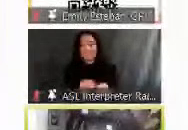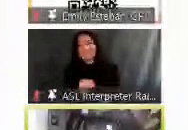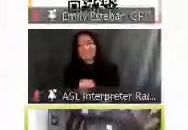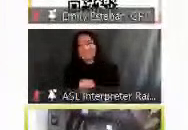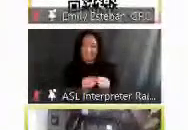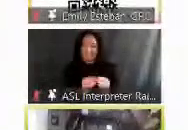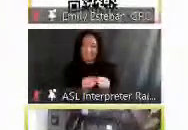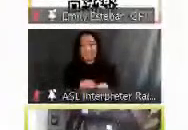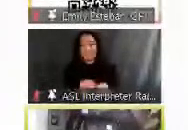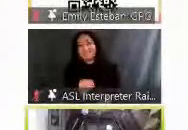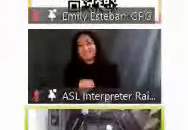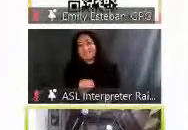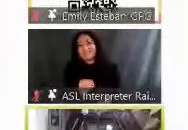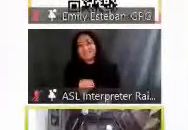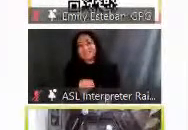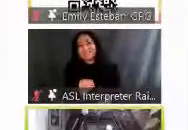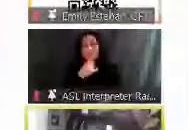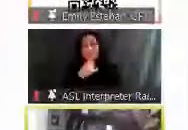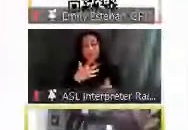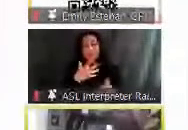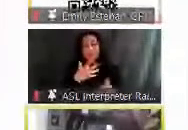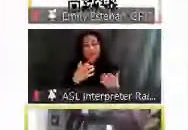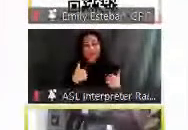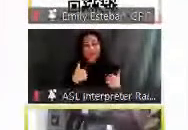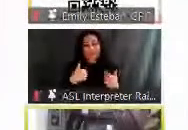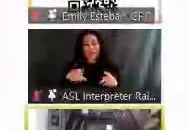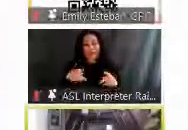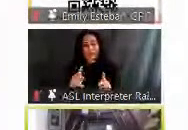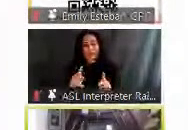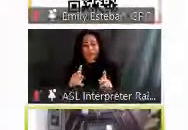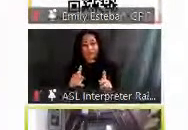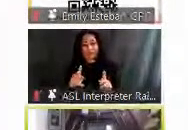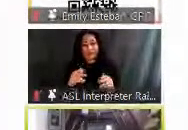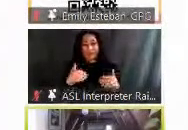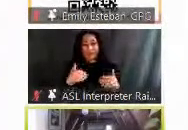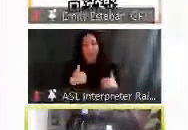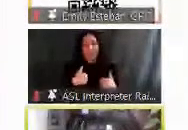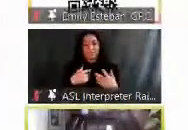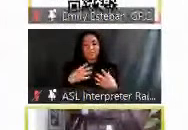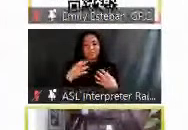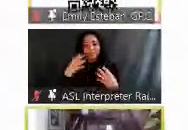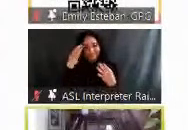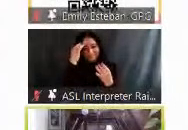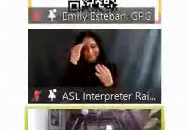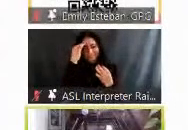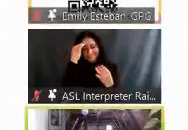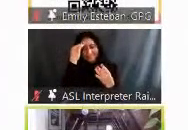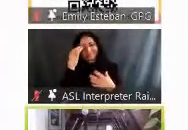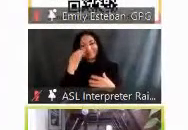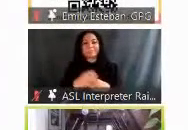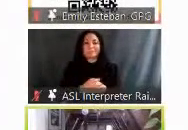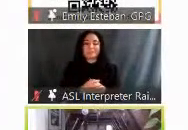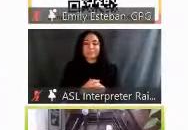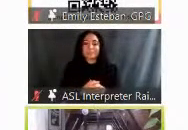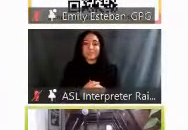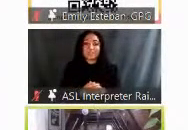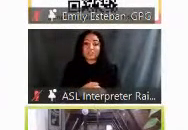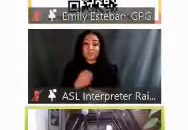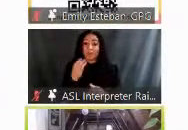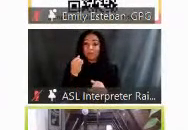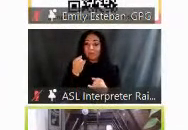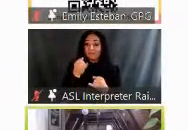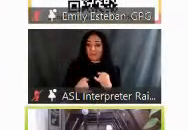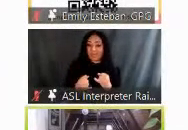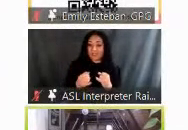have an opportunity to do some synthesis as we move into this next space. Our final segment for the day focuses on data